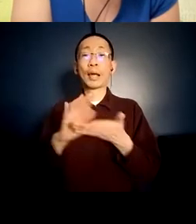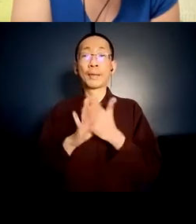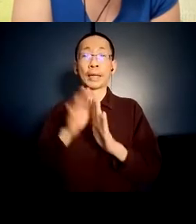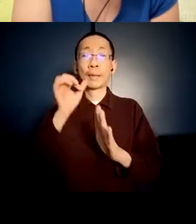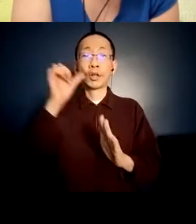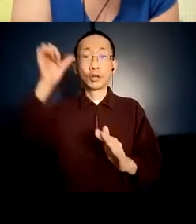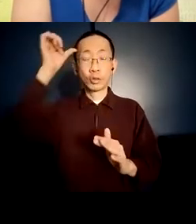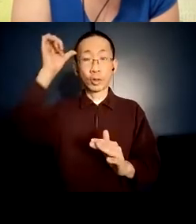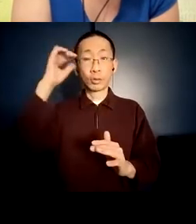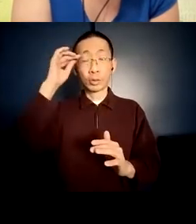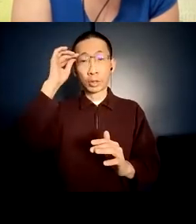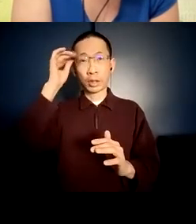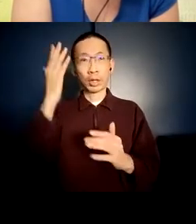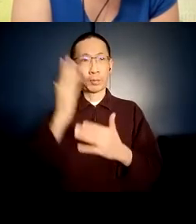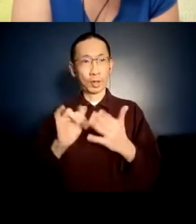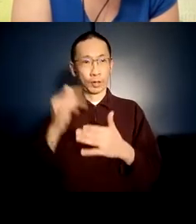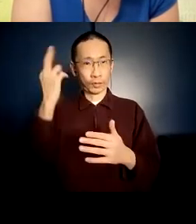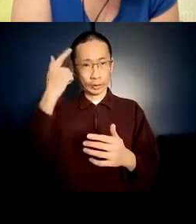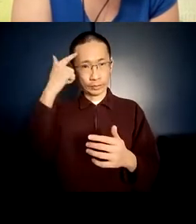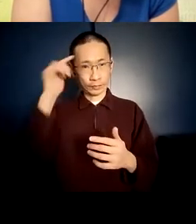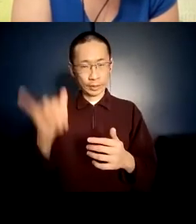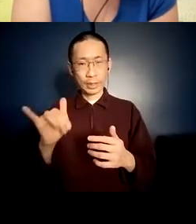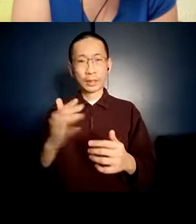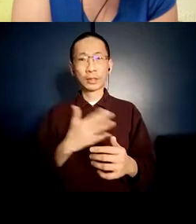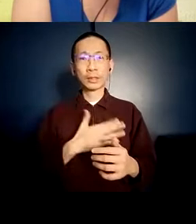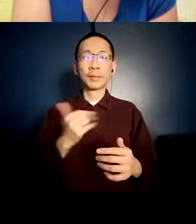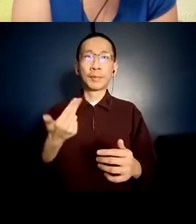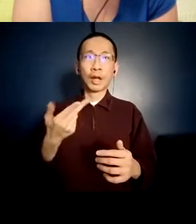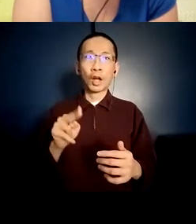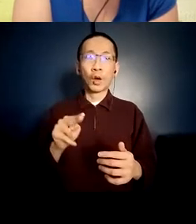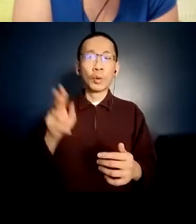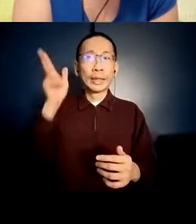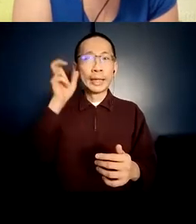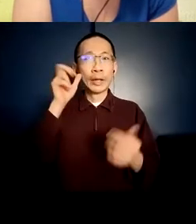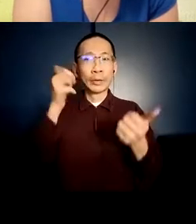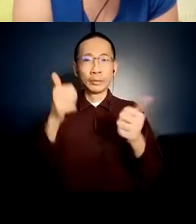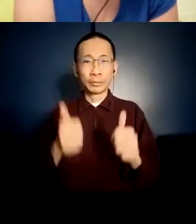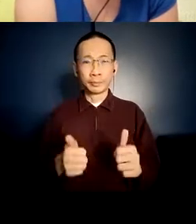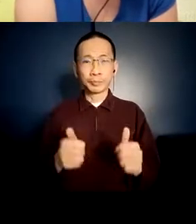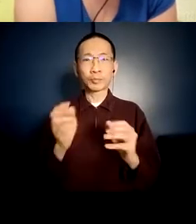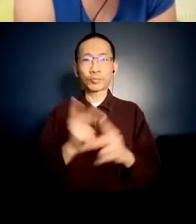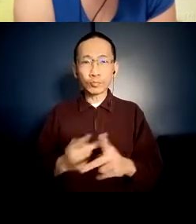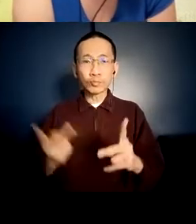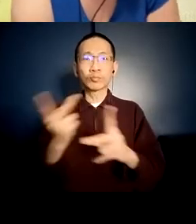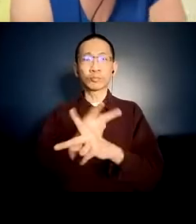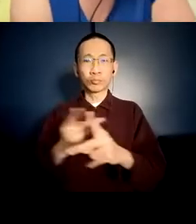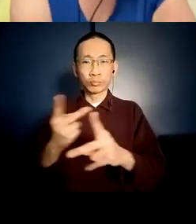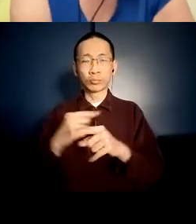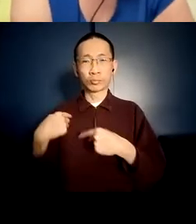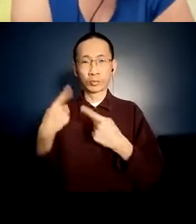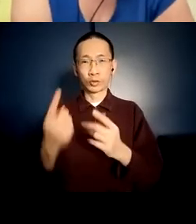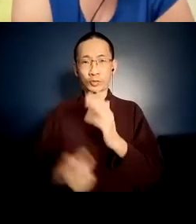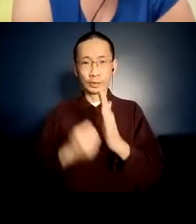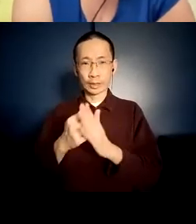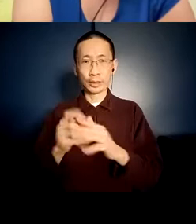part of the impetus for this was my own hearing decreasing more and more over time. But